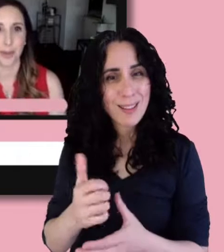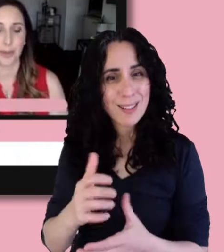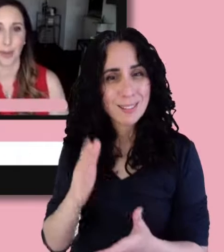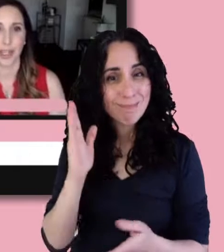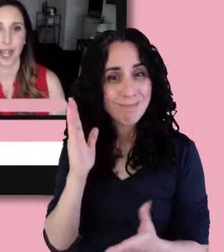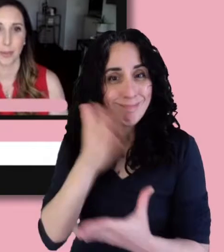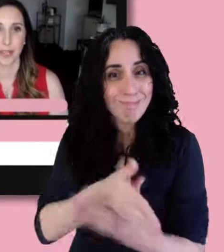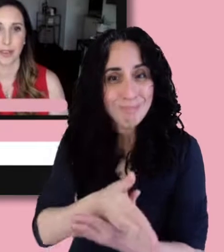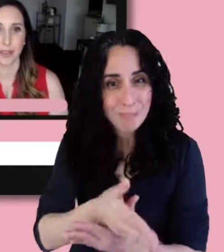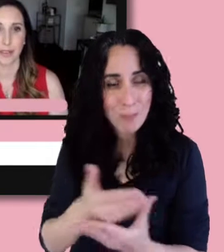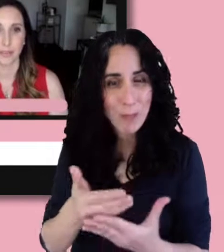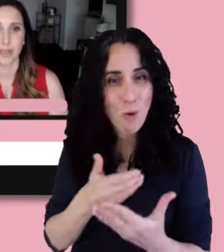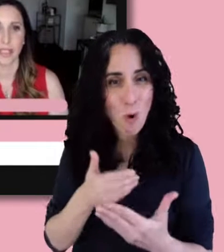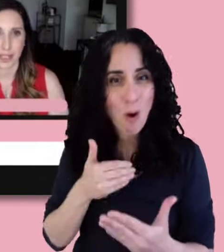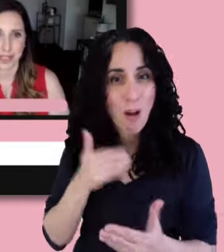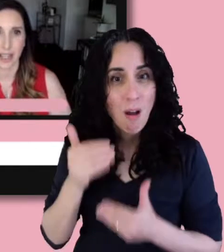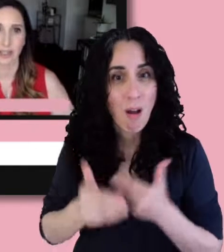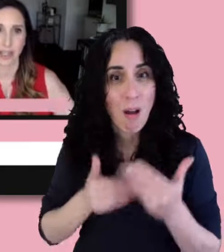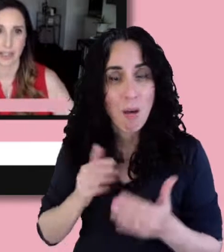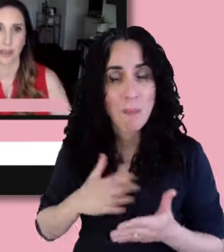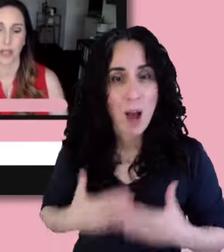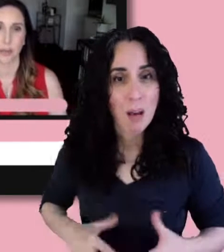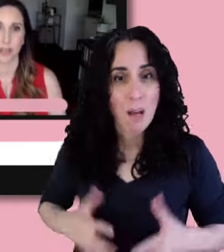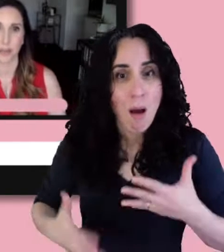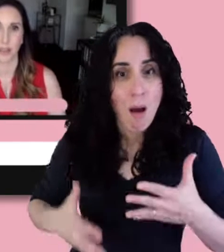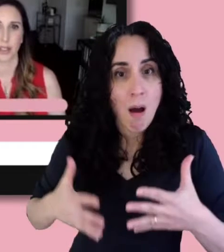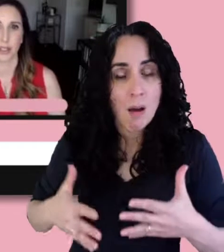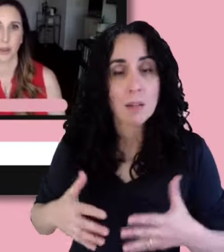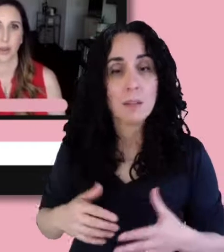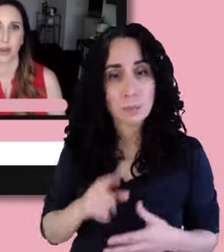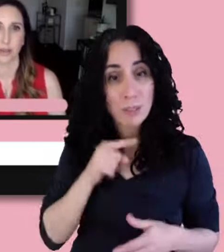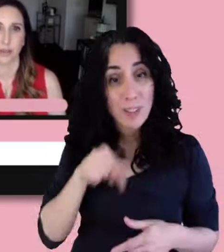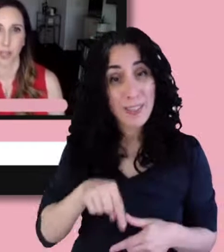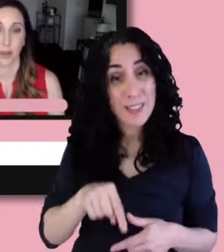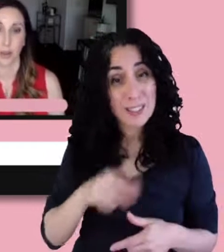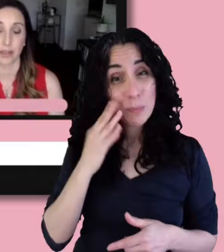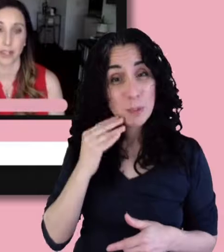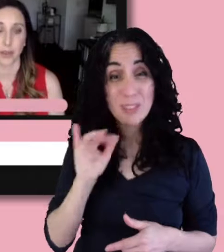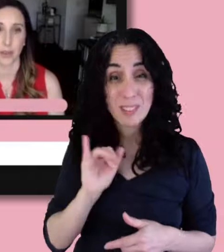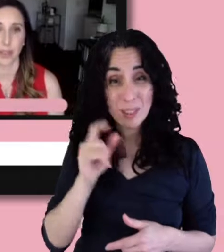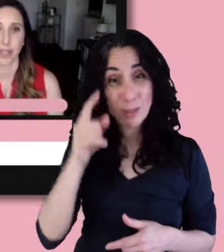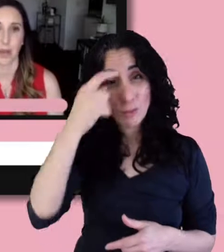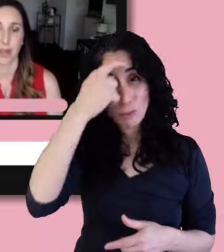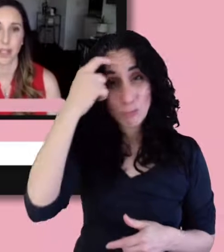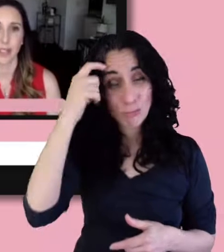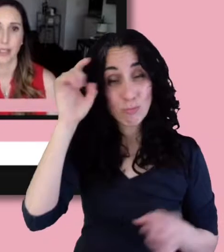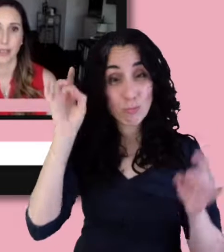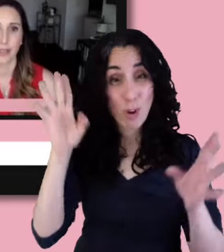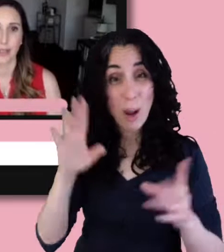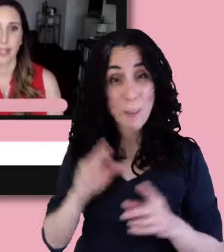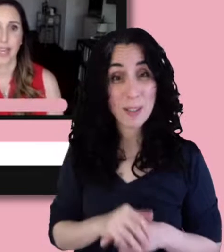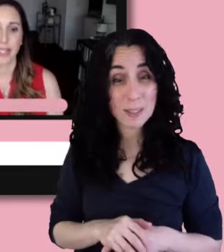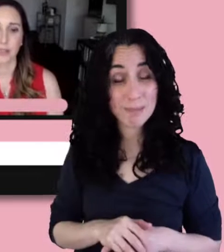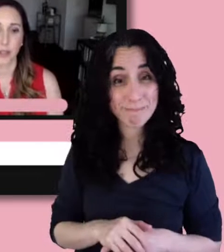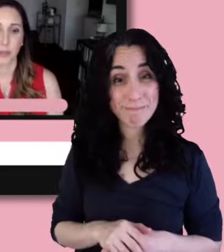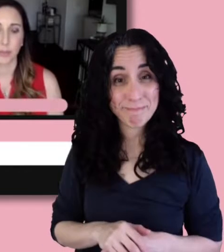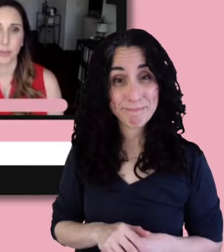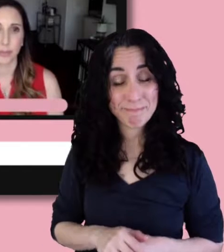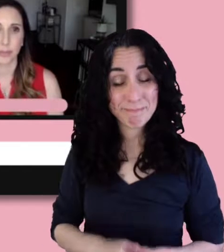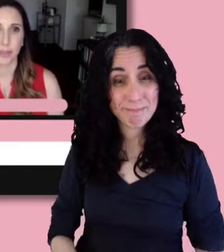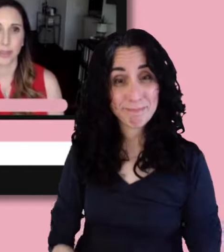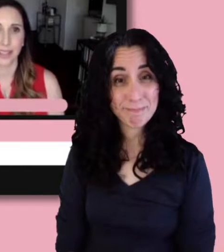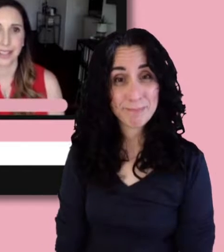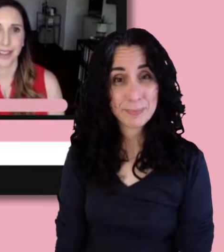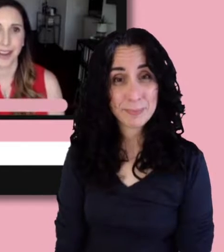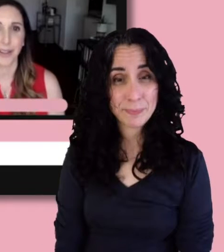it before it happens. It is definitely a trauma experience that we're all dealing with right now. Julia,